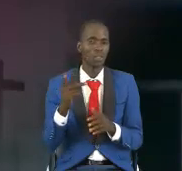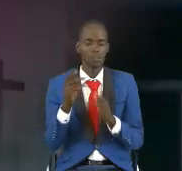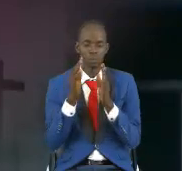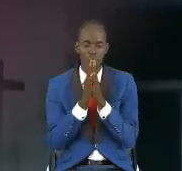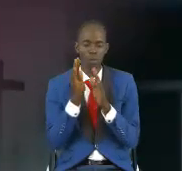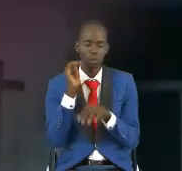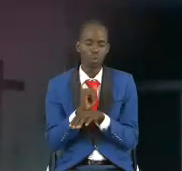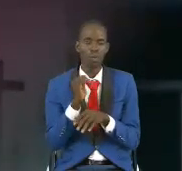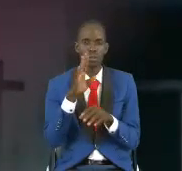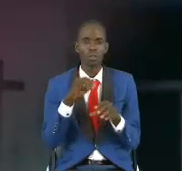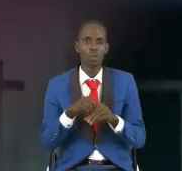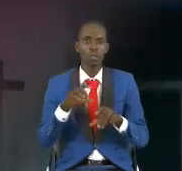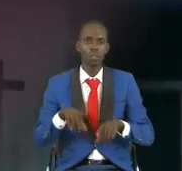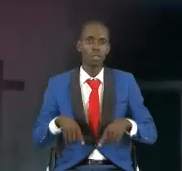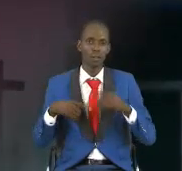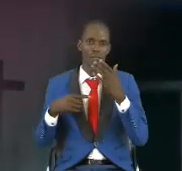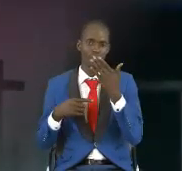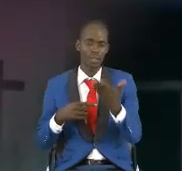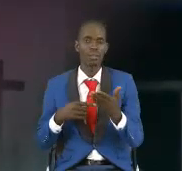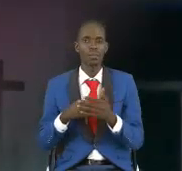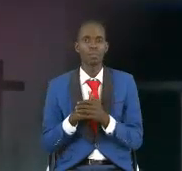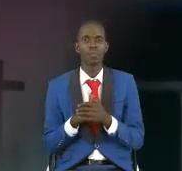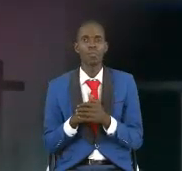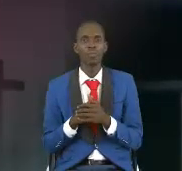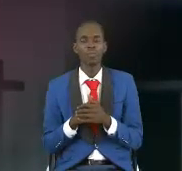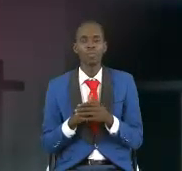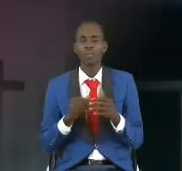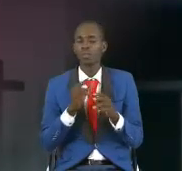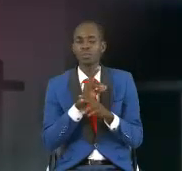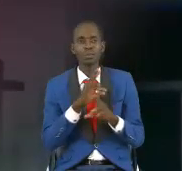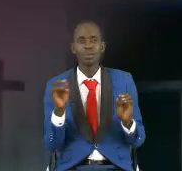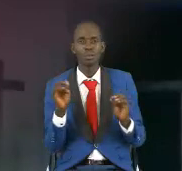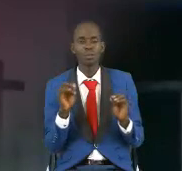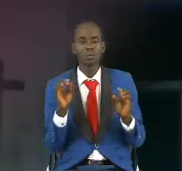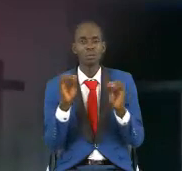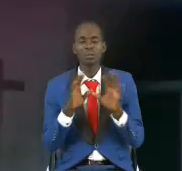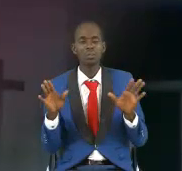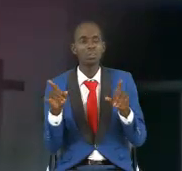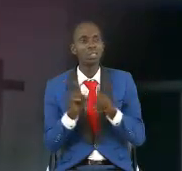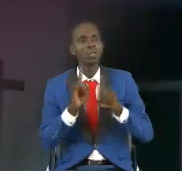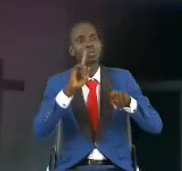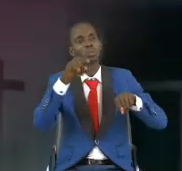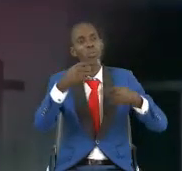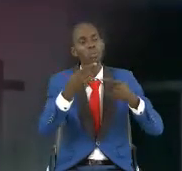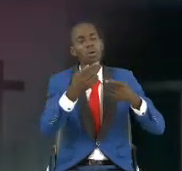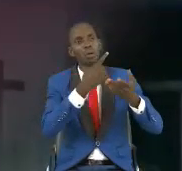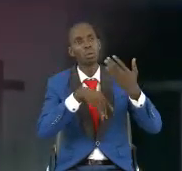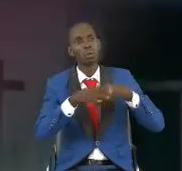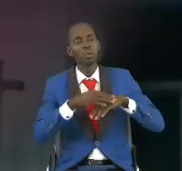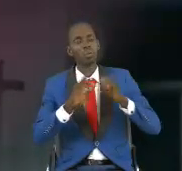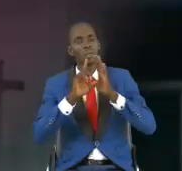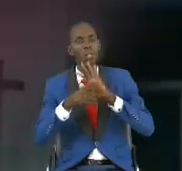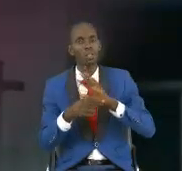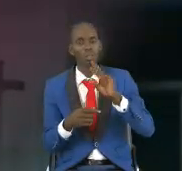then. It's nothing like go and come, right there and then. And don't forget, you'll